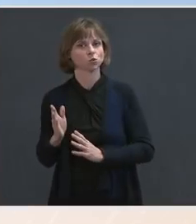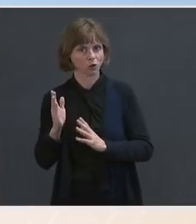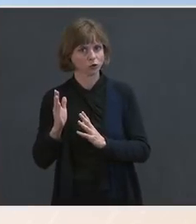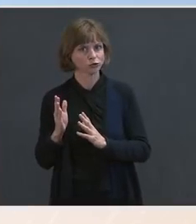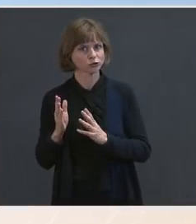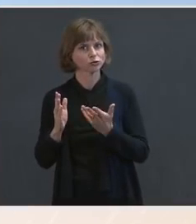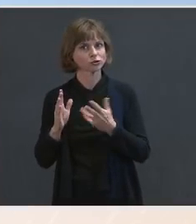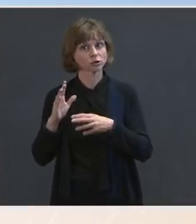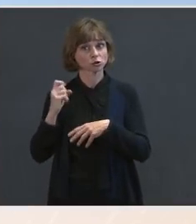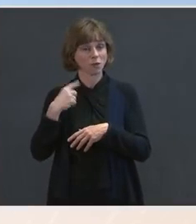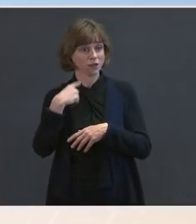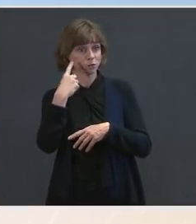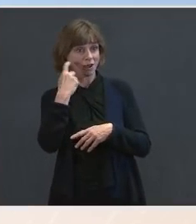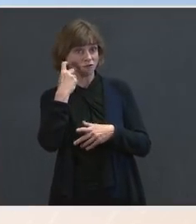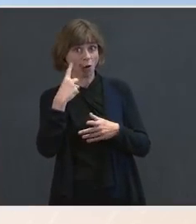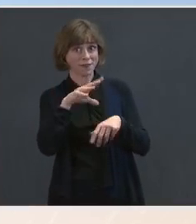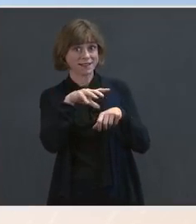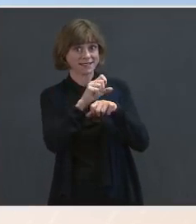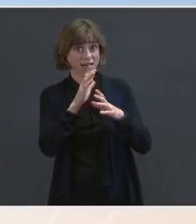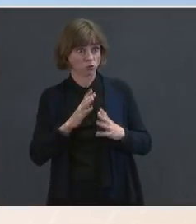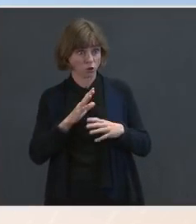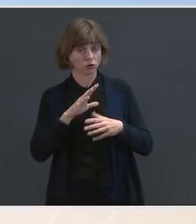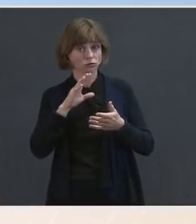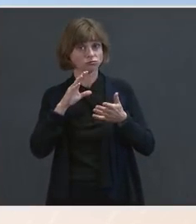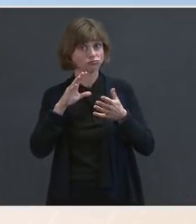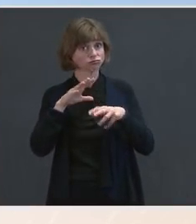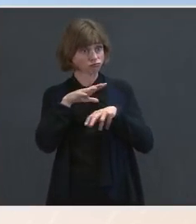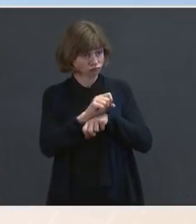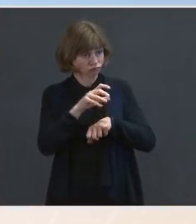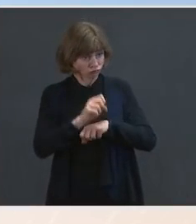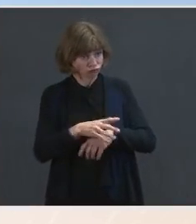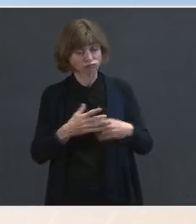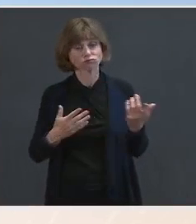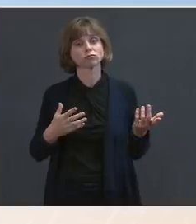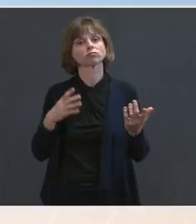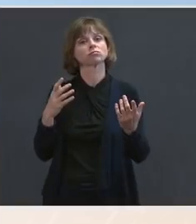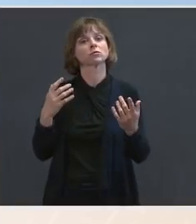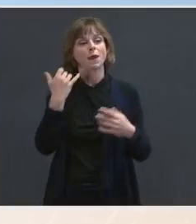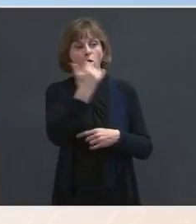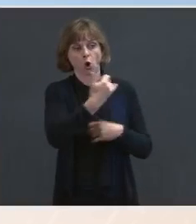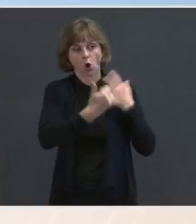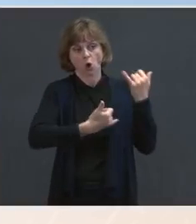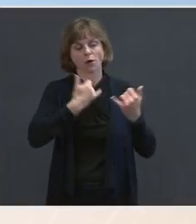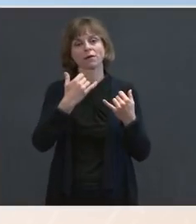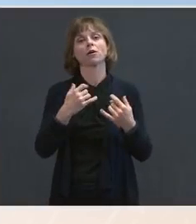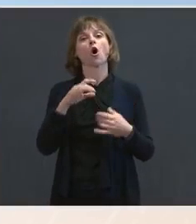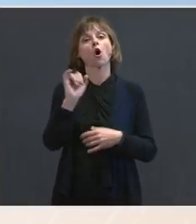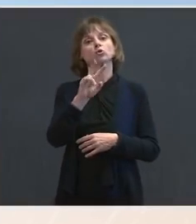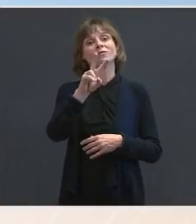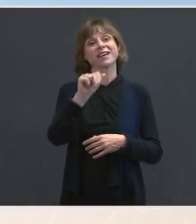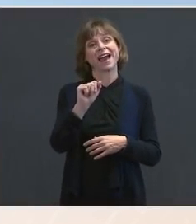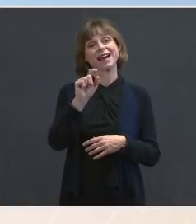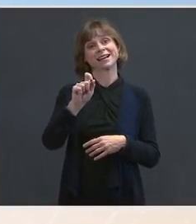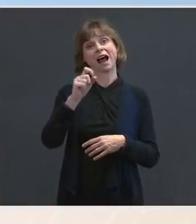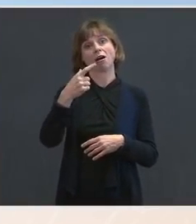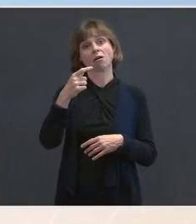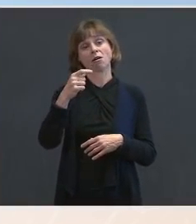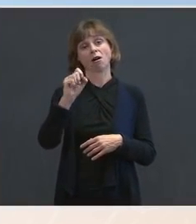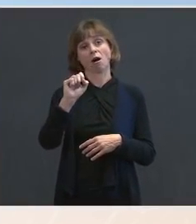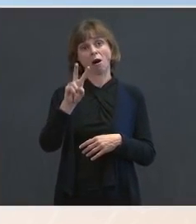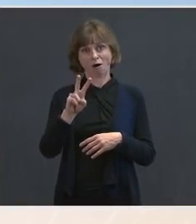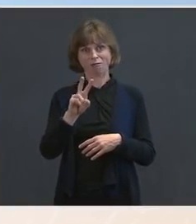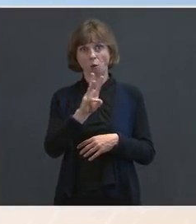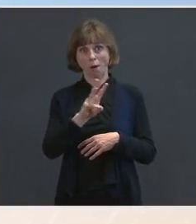our schedulers. The second thing is we have a bunch of information on our website at va.gov, including how to